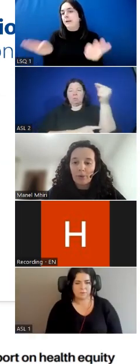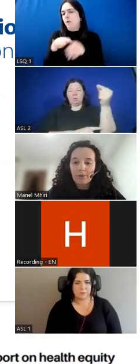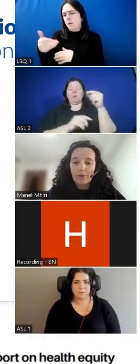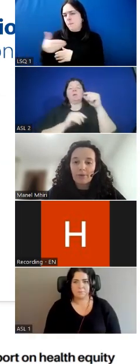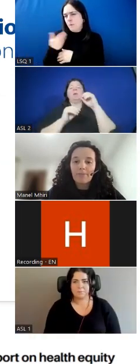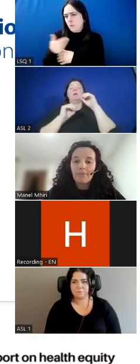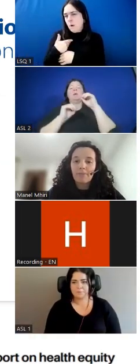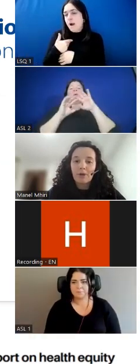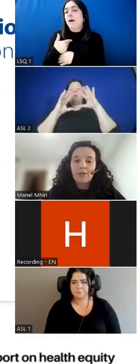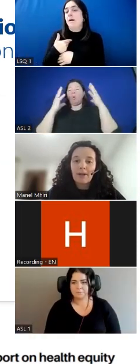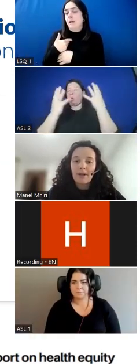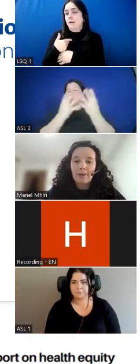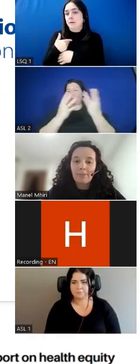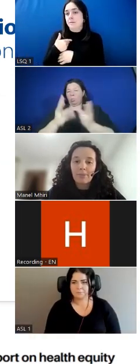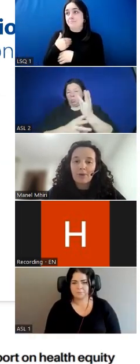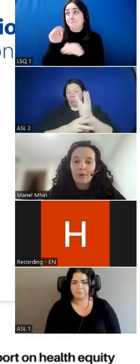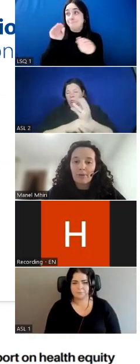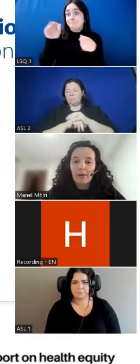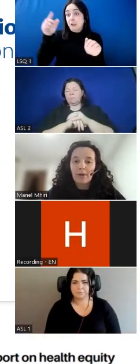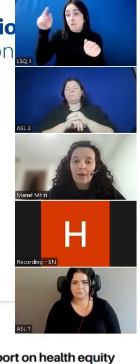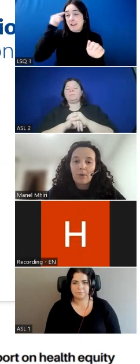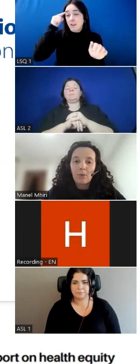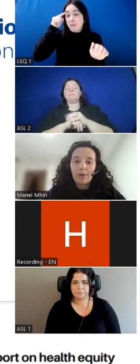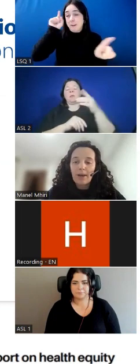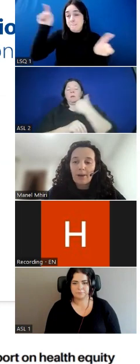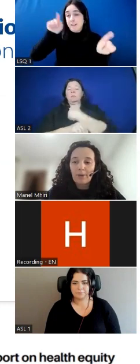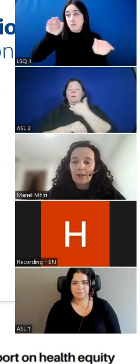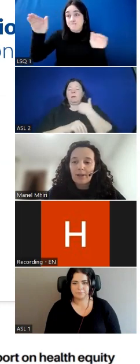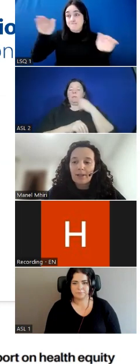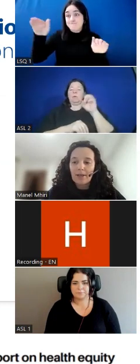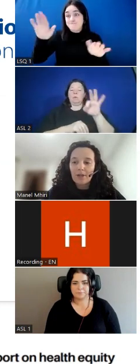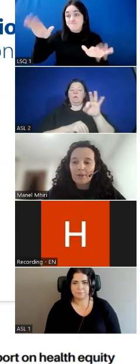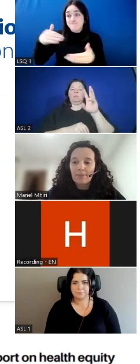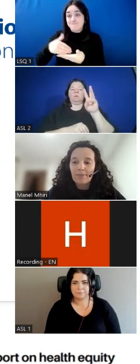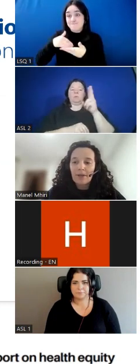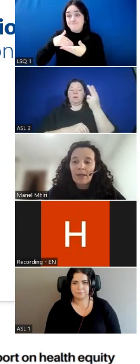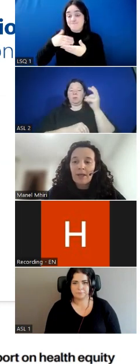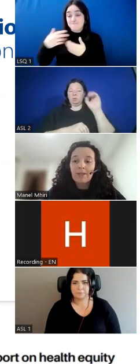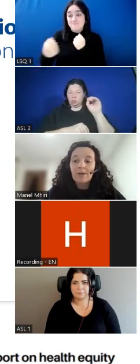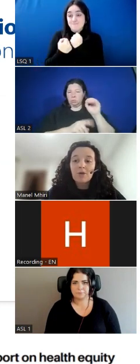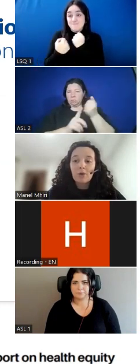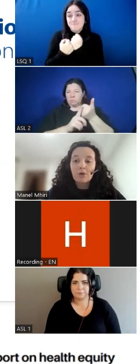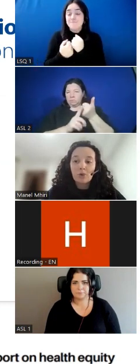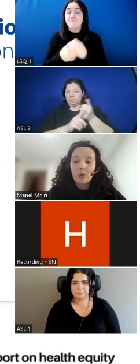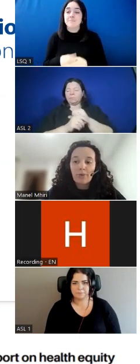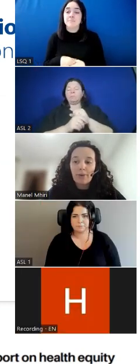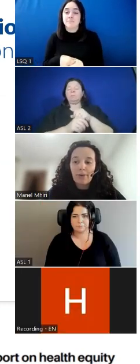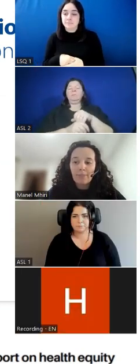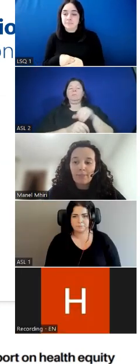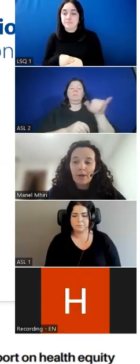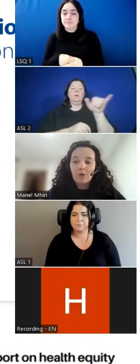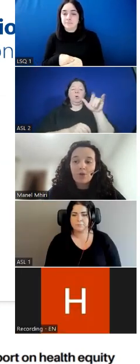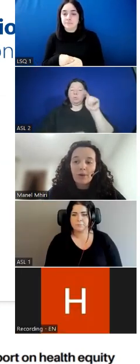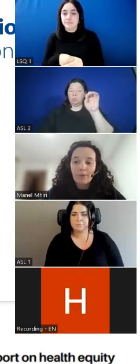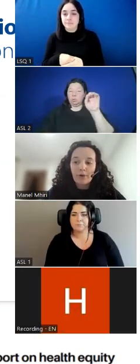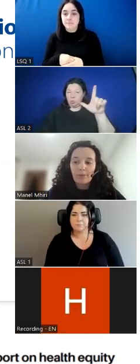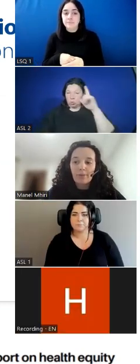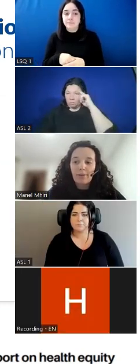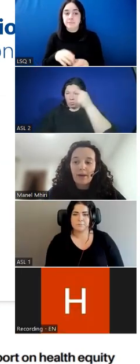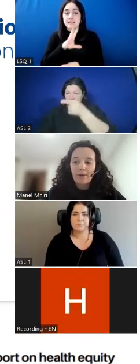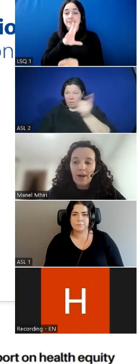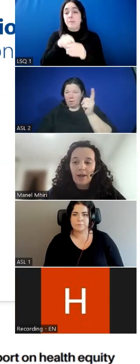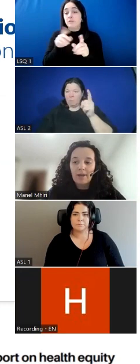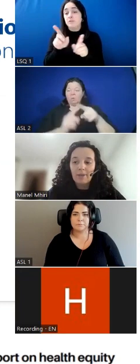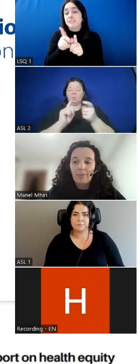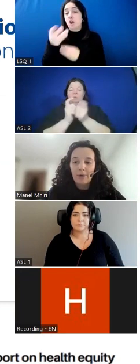the world because they are members of the World Health Organization. It is also a tool for them to